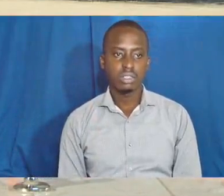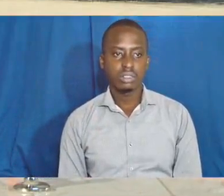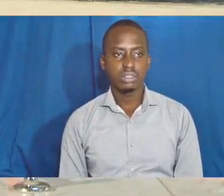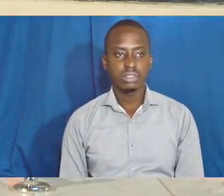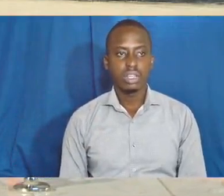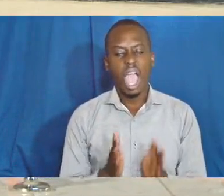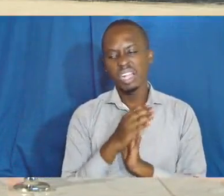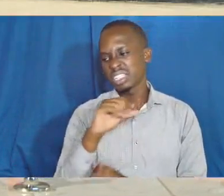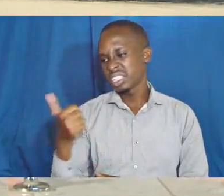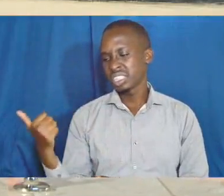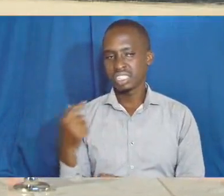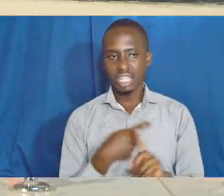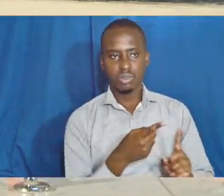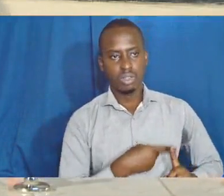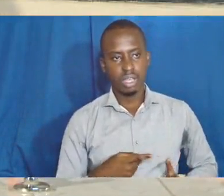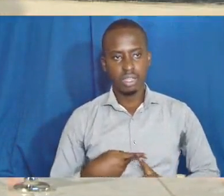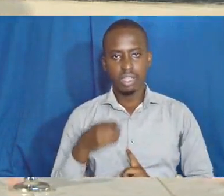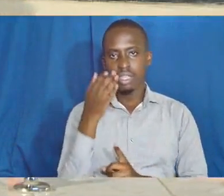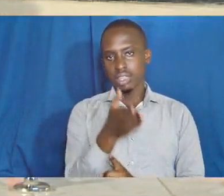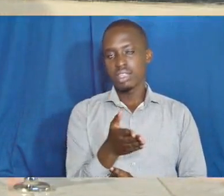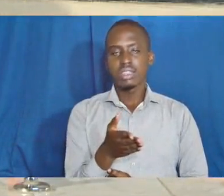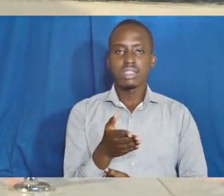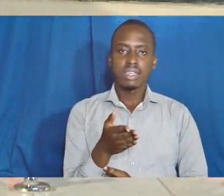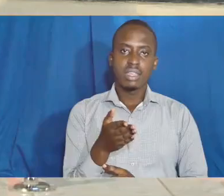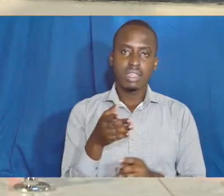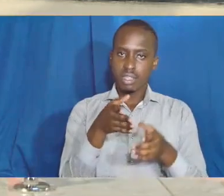and etc. These substances